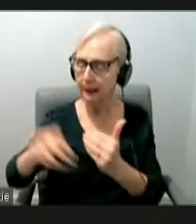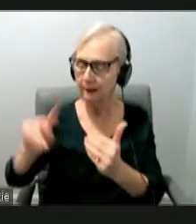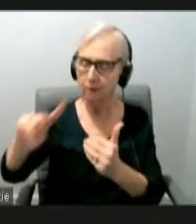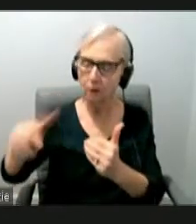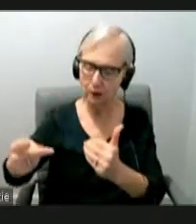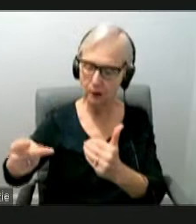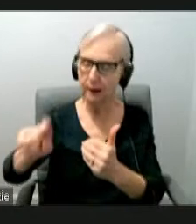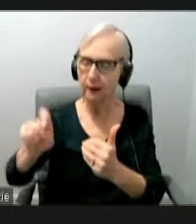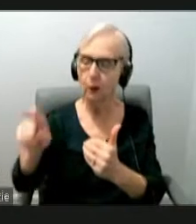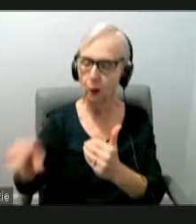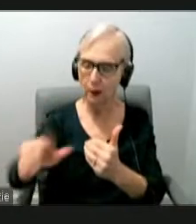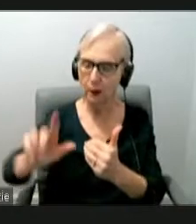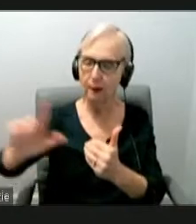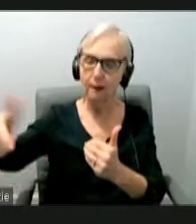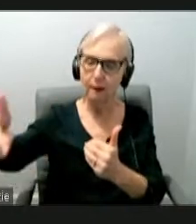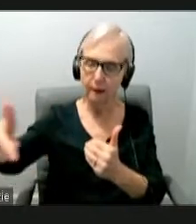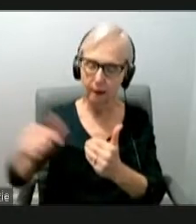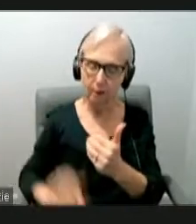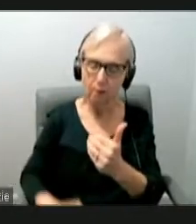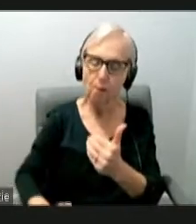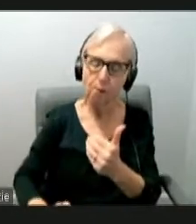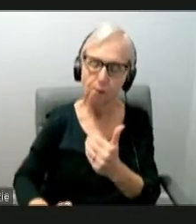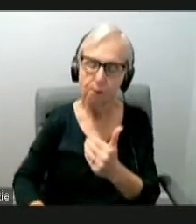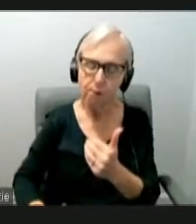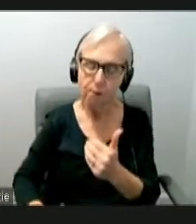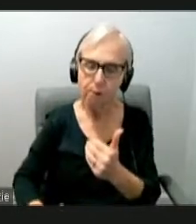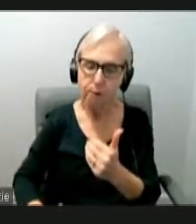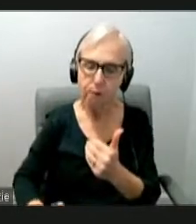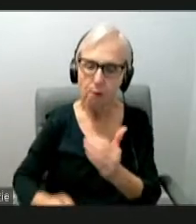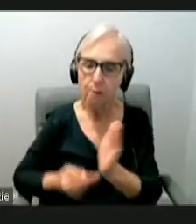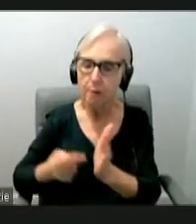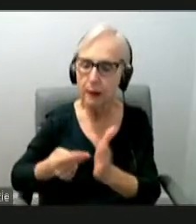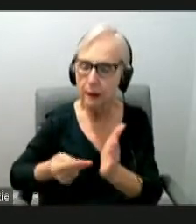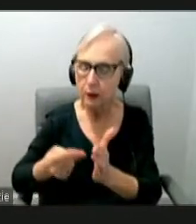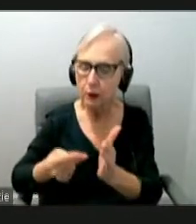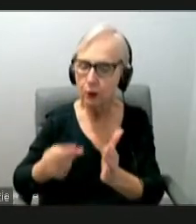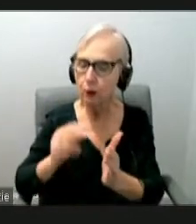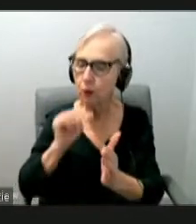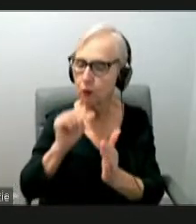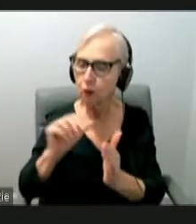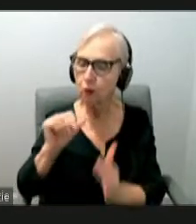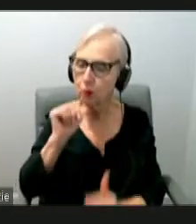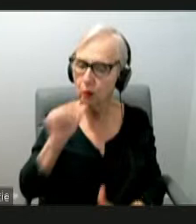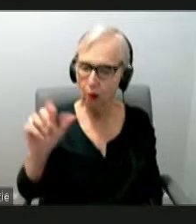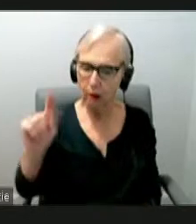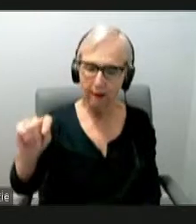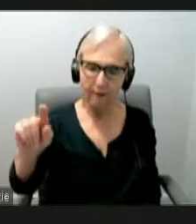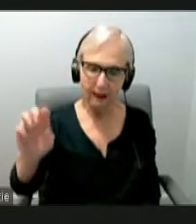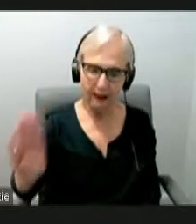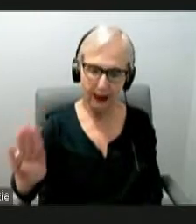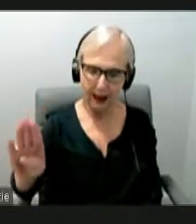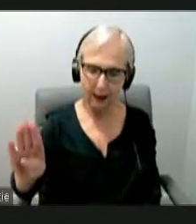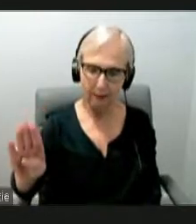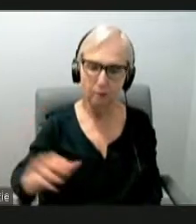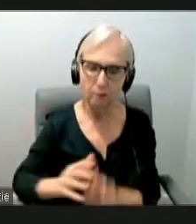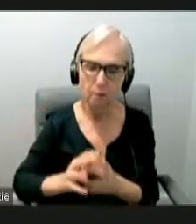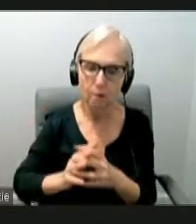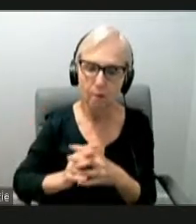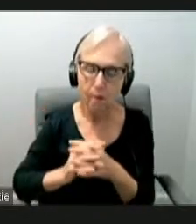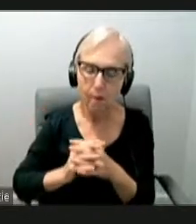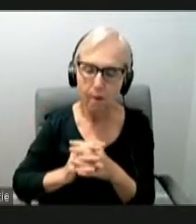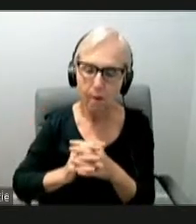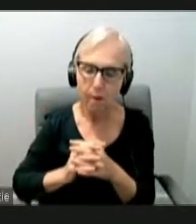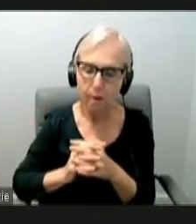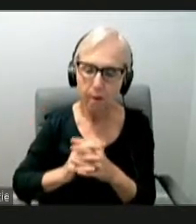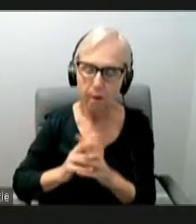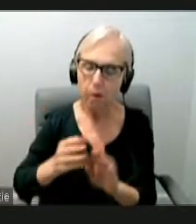some second questions and follow-ups. And please make sure that you don't have any tabs auto-playing when it is your turn to ask a question. And before